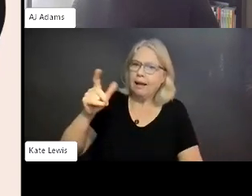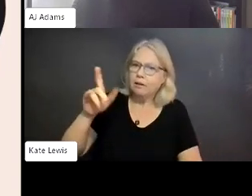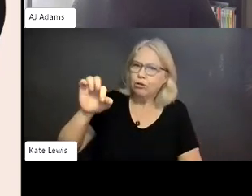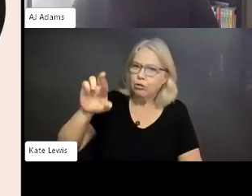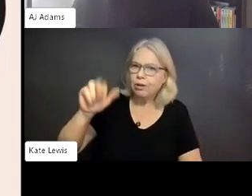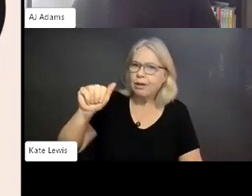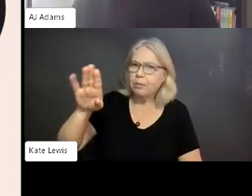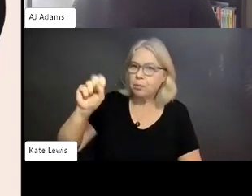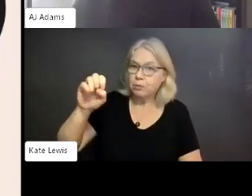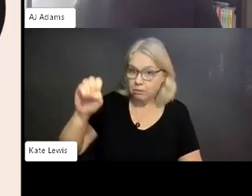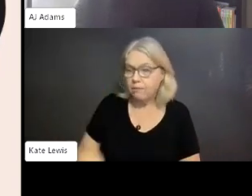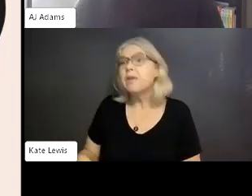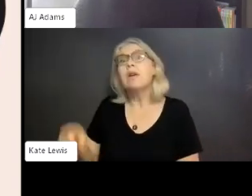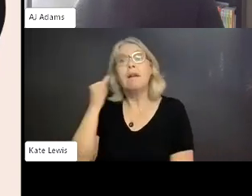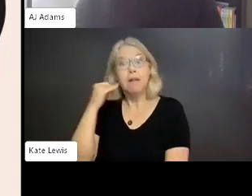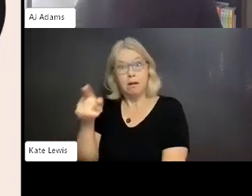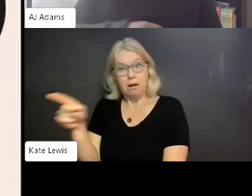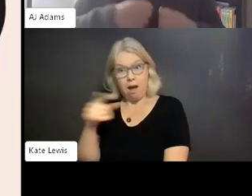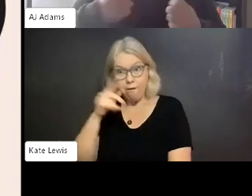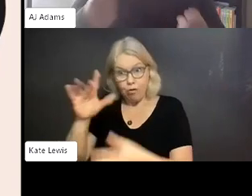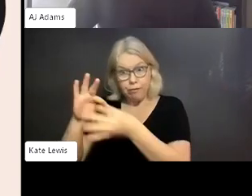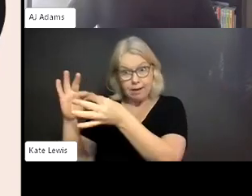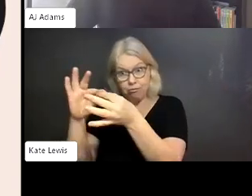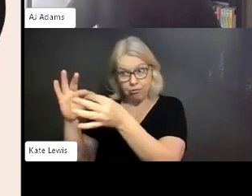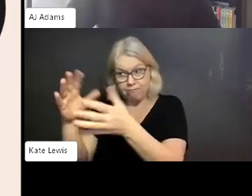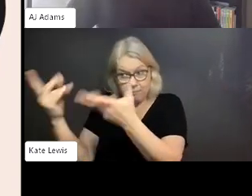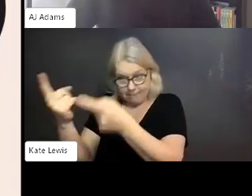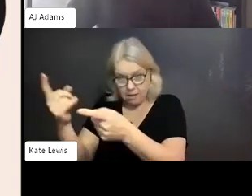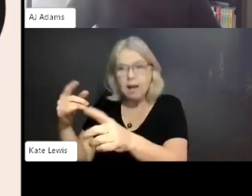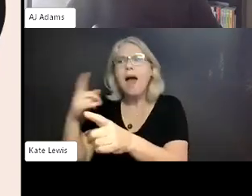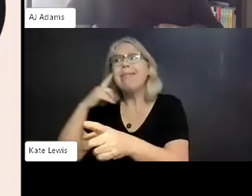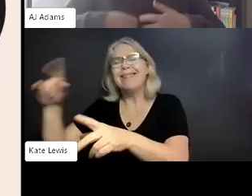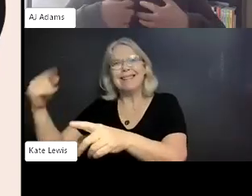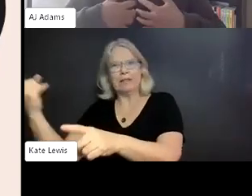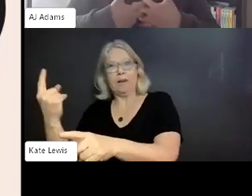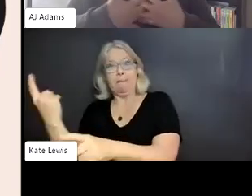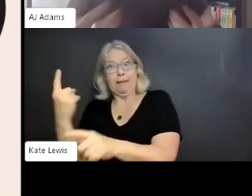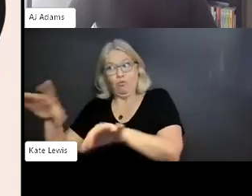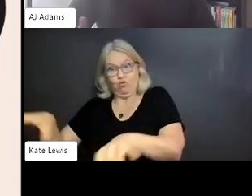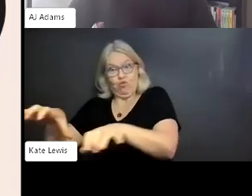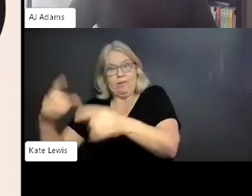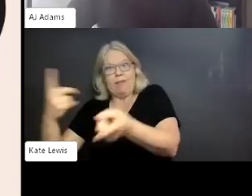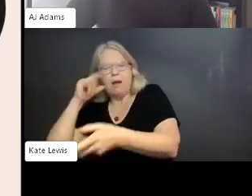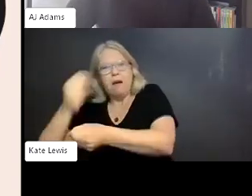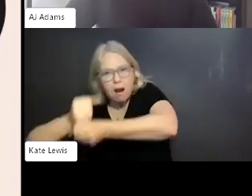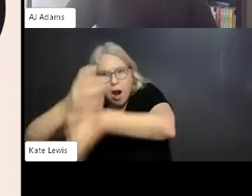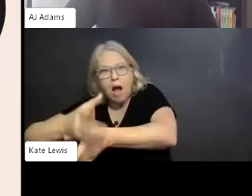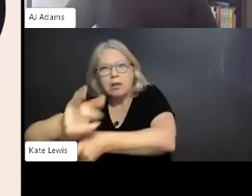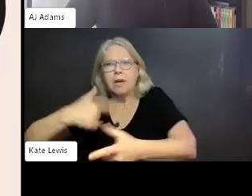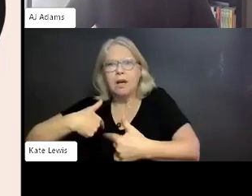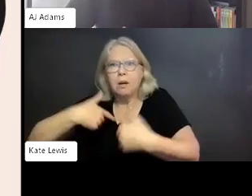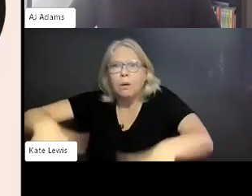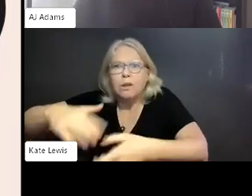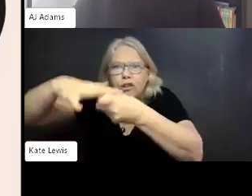to an older person. And it often occurs when there's an imbalance in control. So a possible example could be